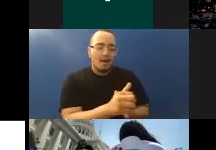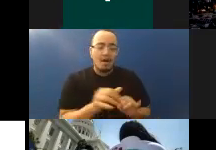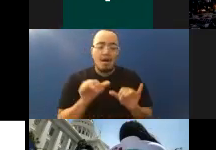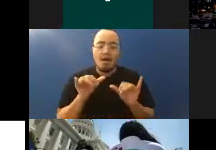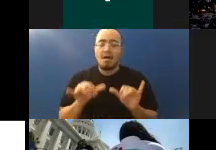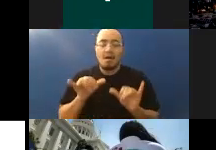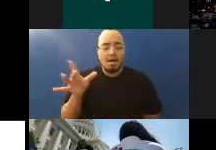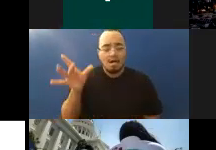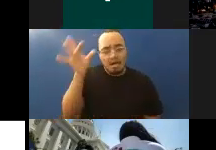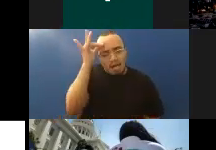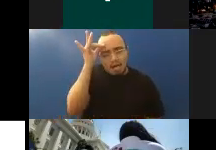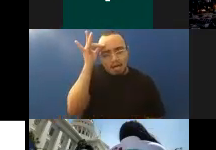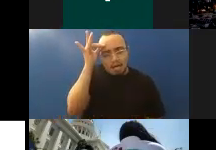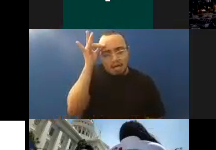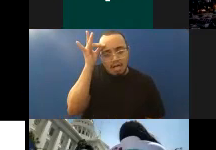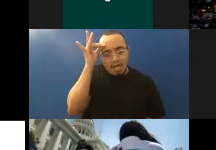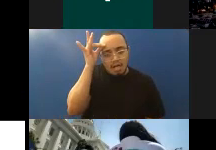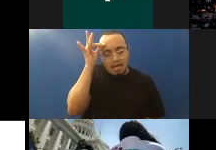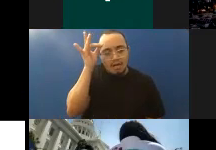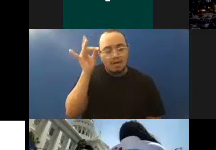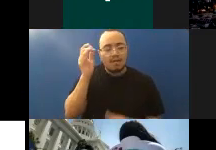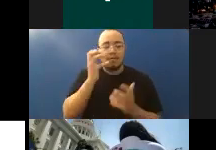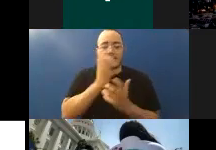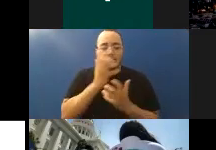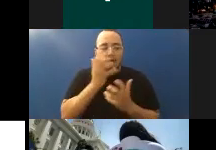old. I think that is the first time I realized